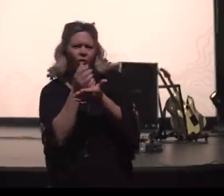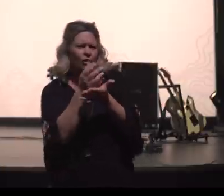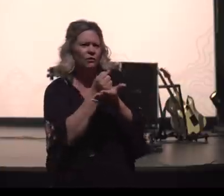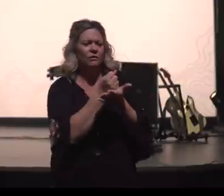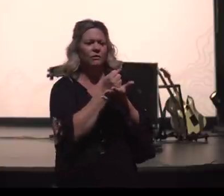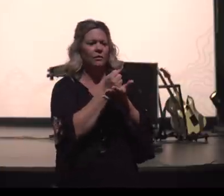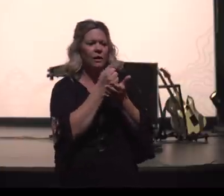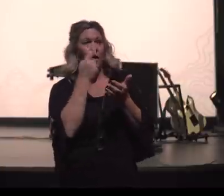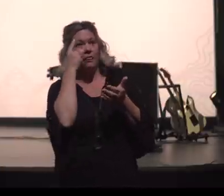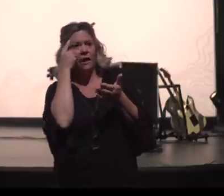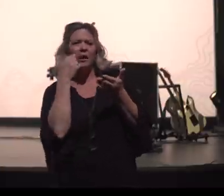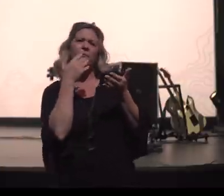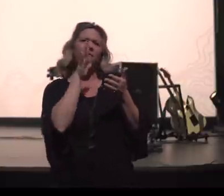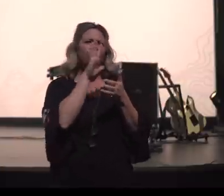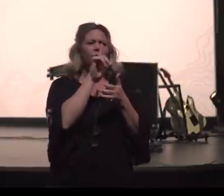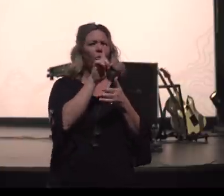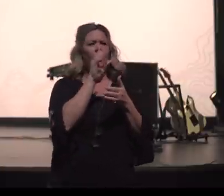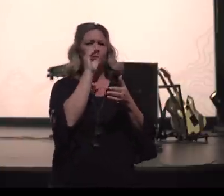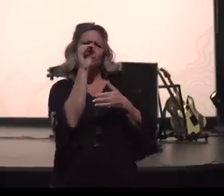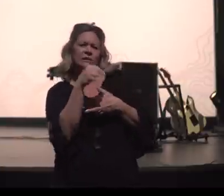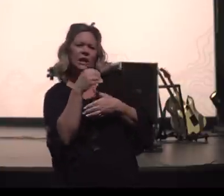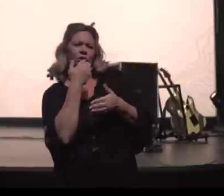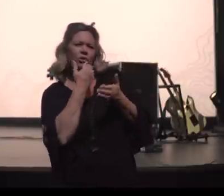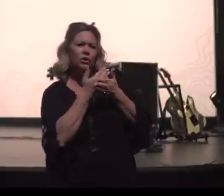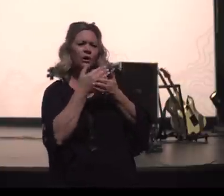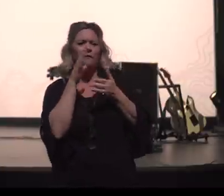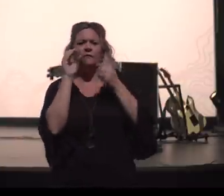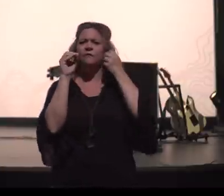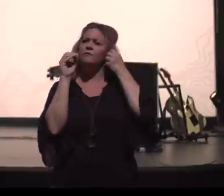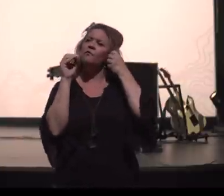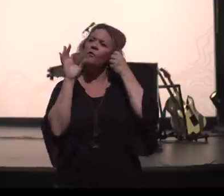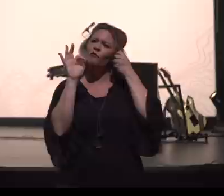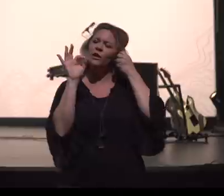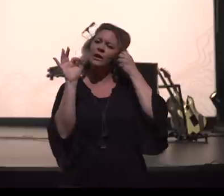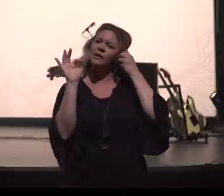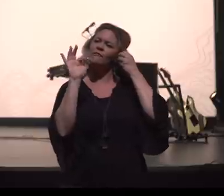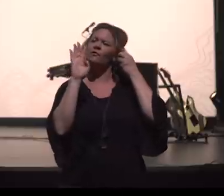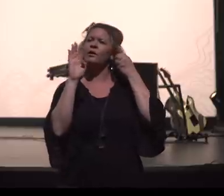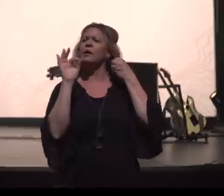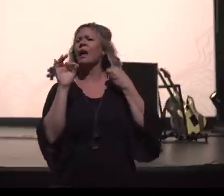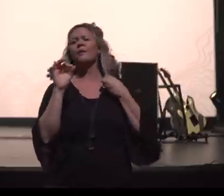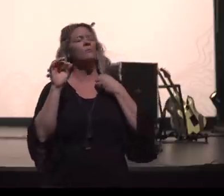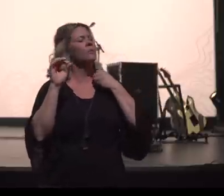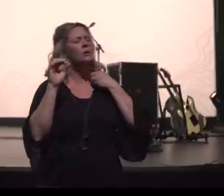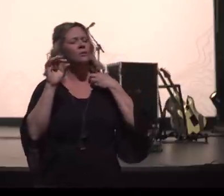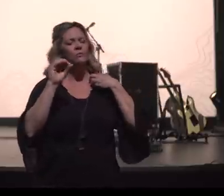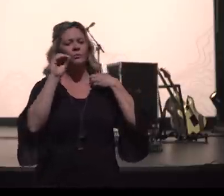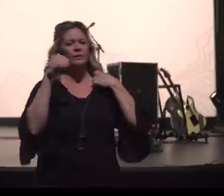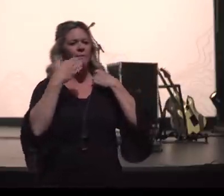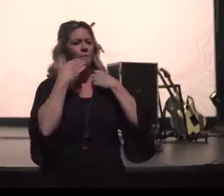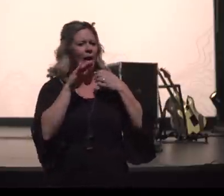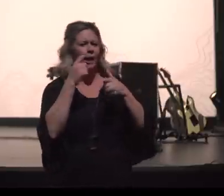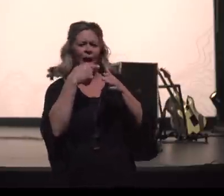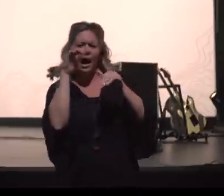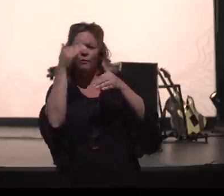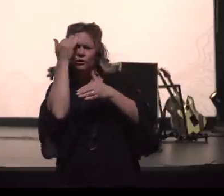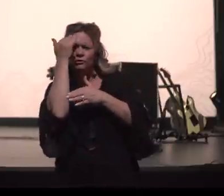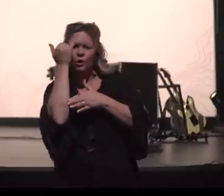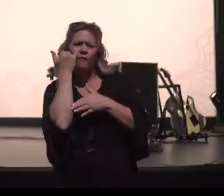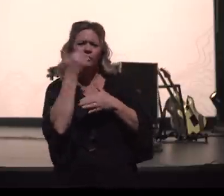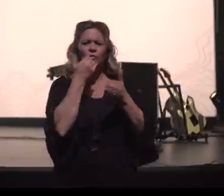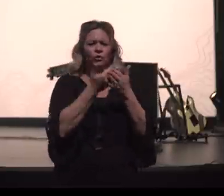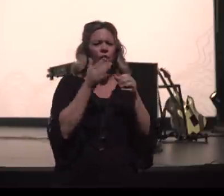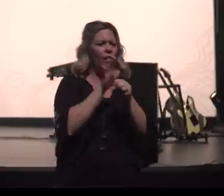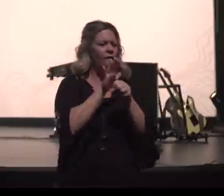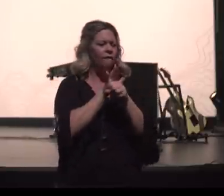if the scales, like, you're like, well, if I'm 51% good, 51% good things, 49% bad things, I'm good. How would you ever know? That's an exhausting way to